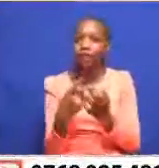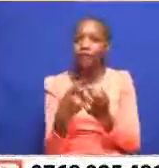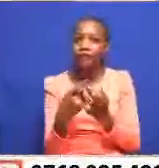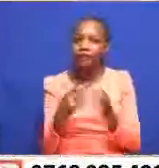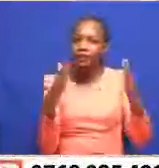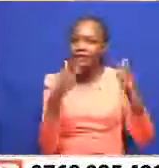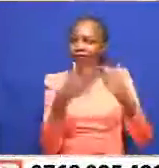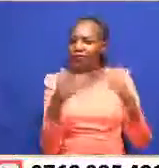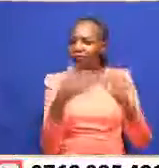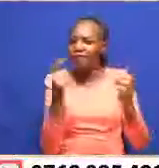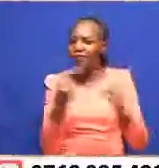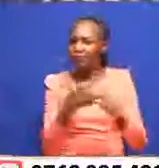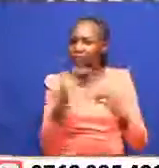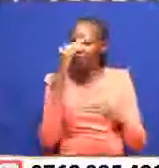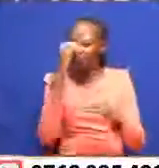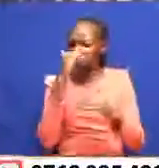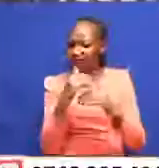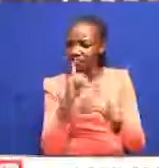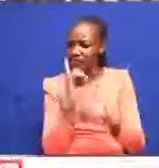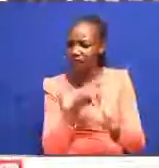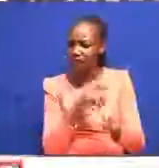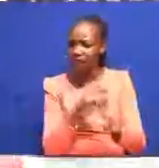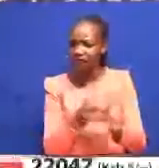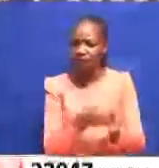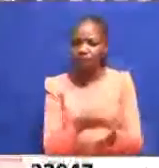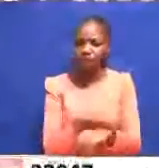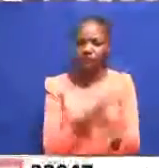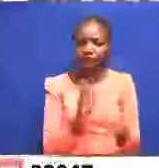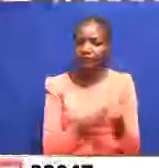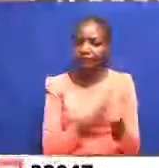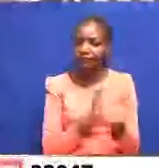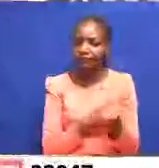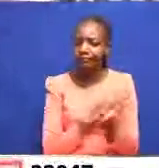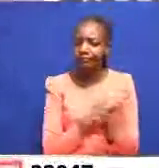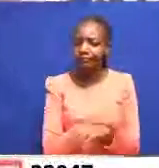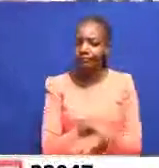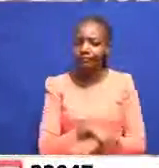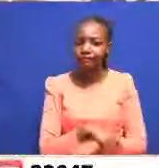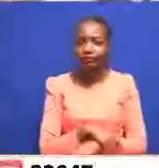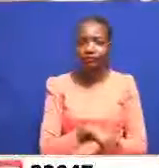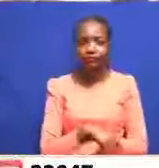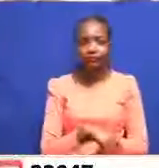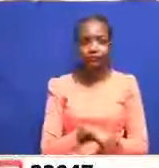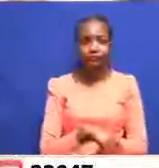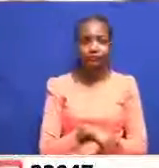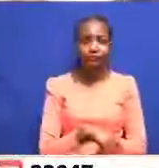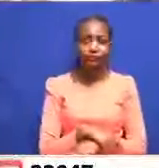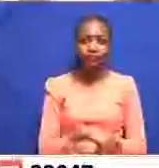kimapenzi unapunguzwa kwa haraka. Zainab Mohamed, TV47.